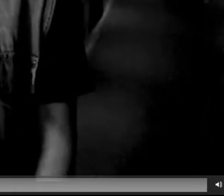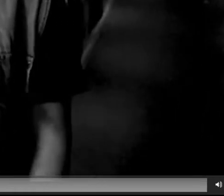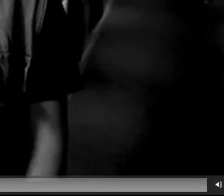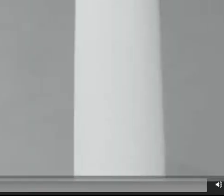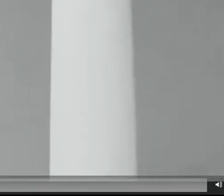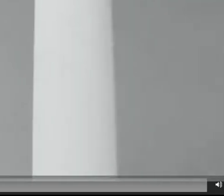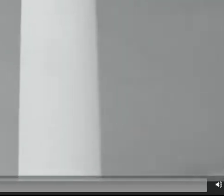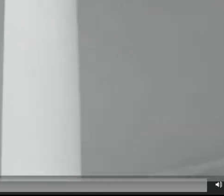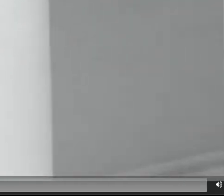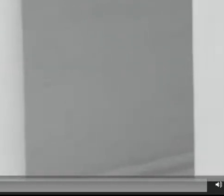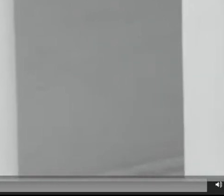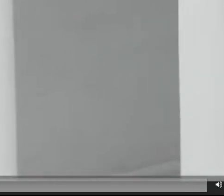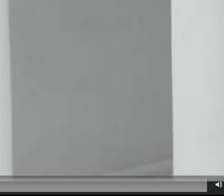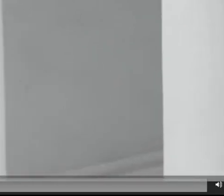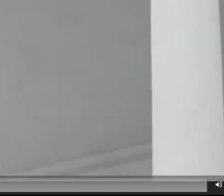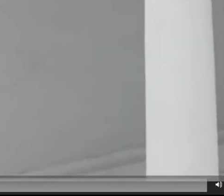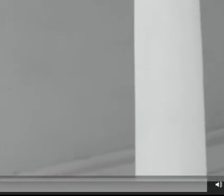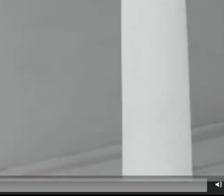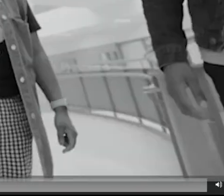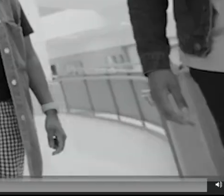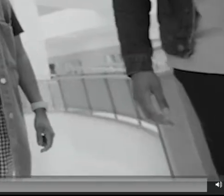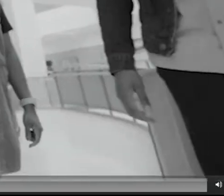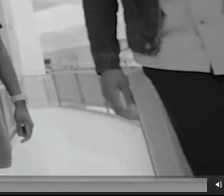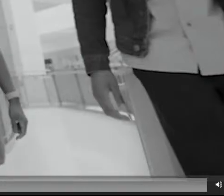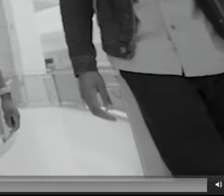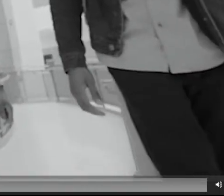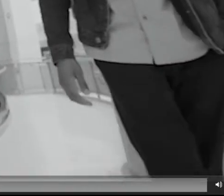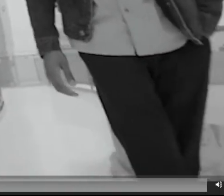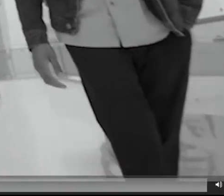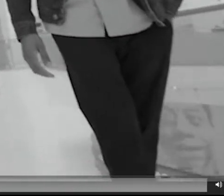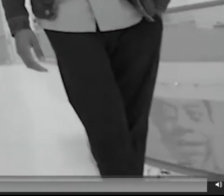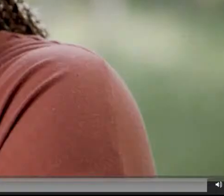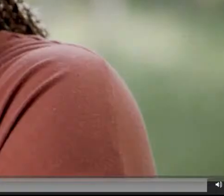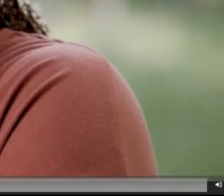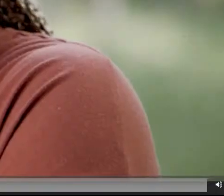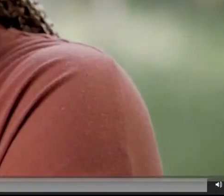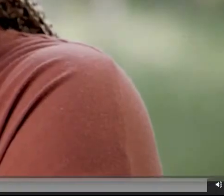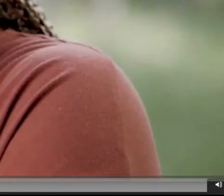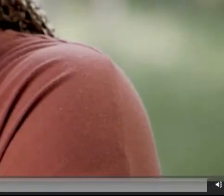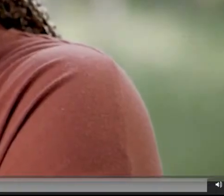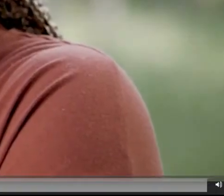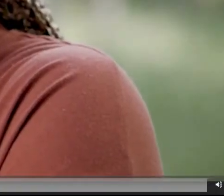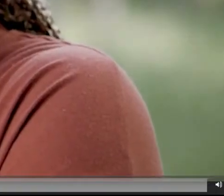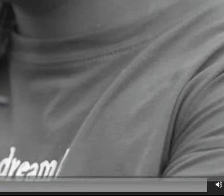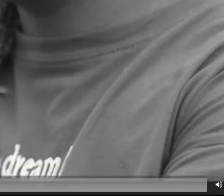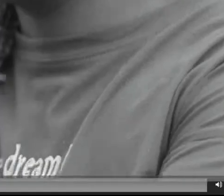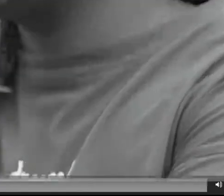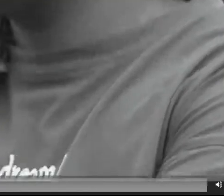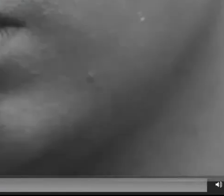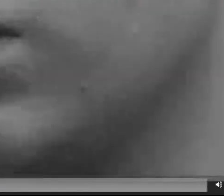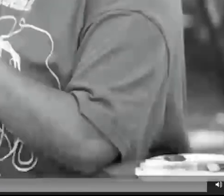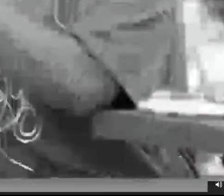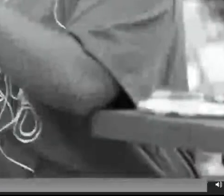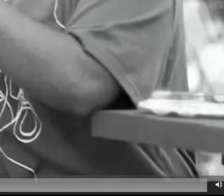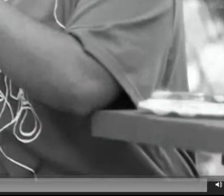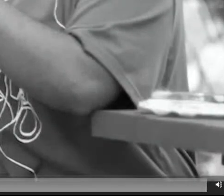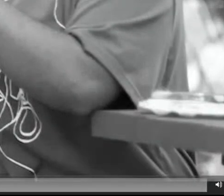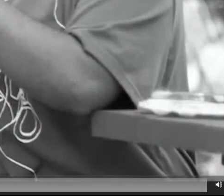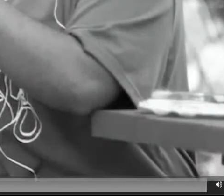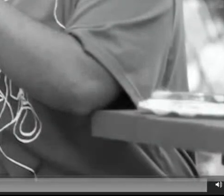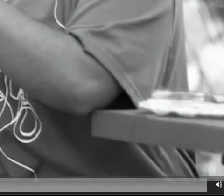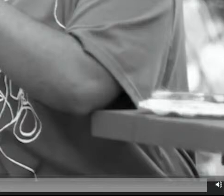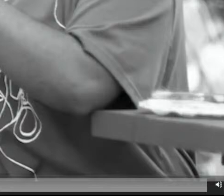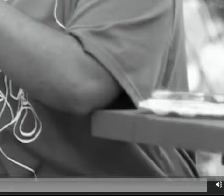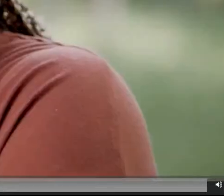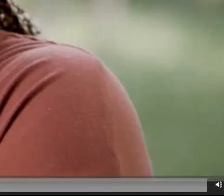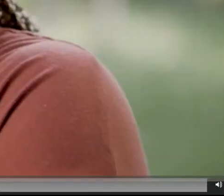artist until I went to my high school, Duke Ellington School of the Arts. I was doing installations, really kicking off